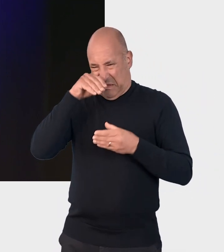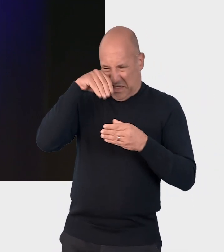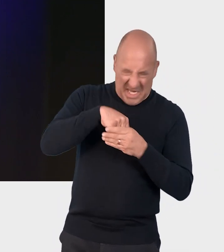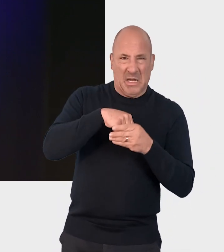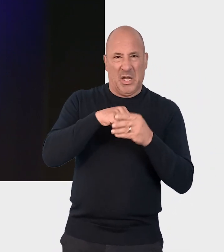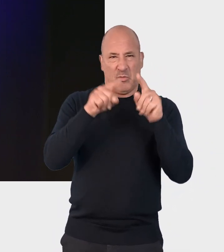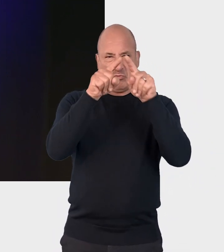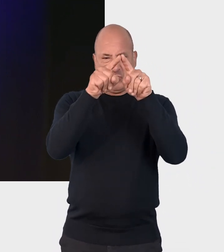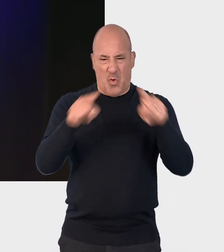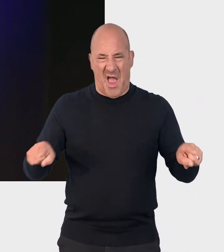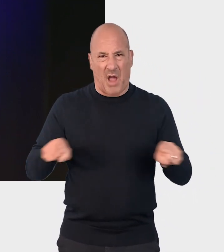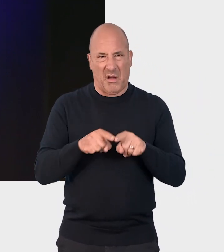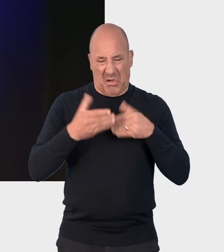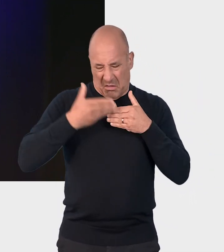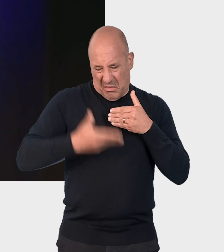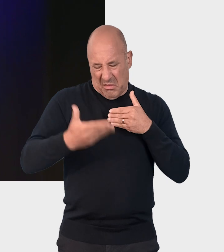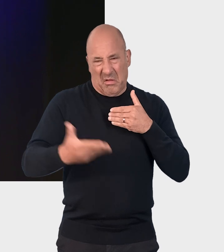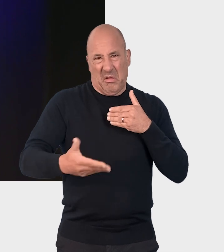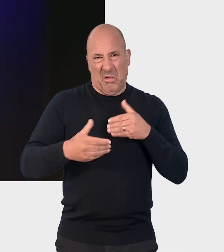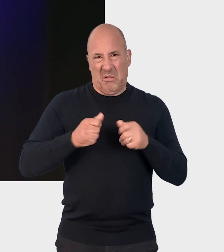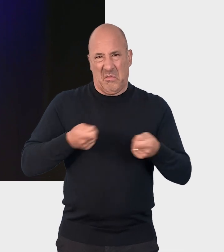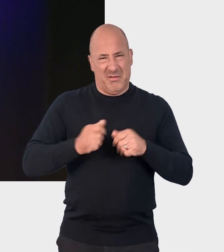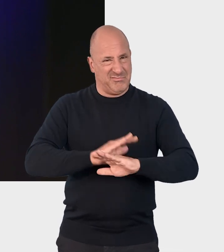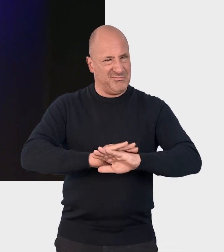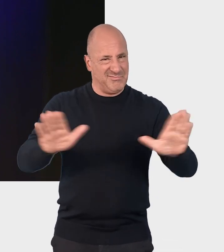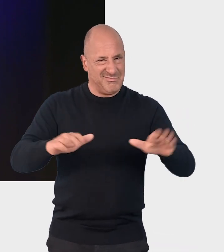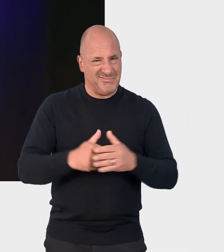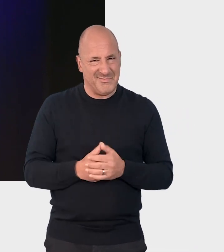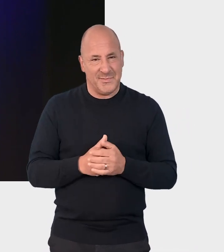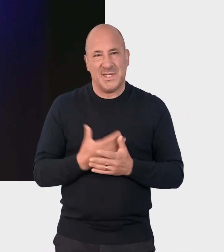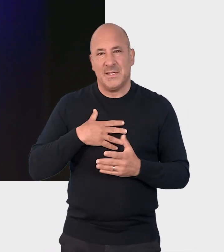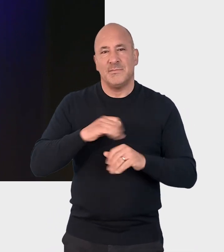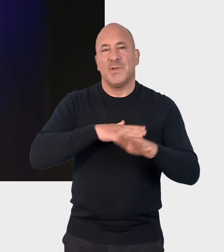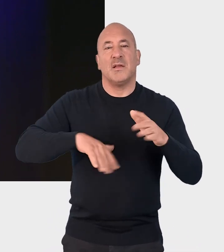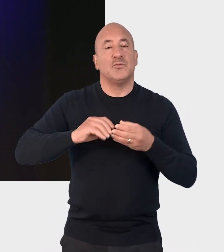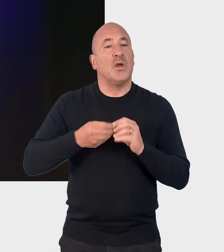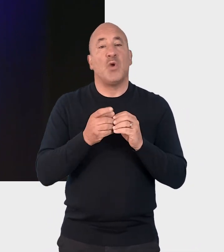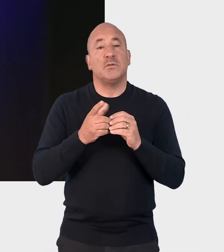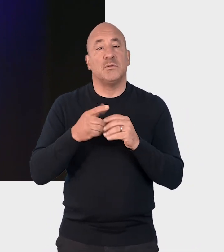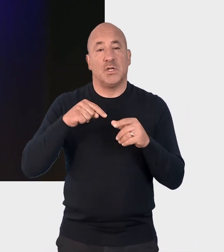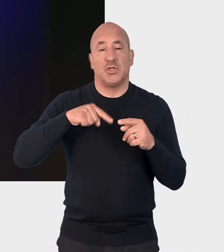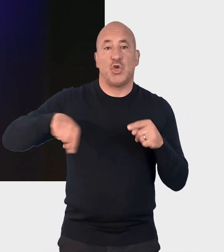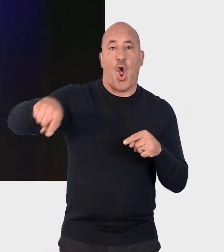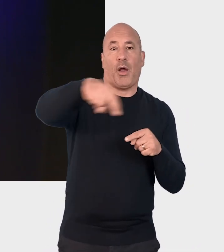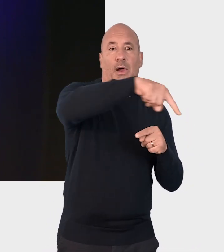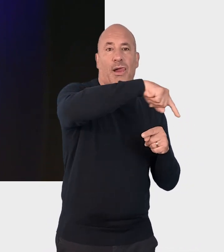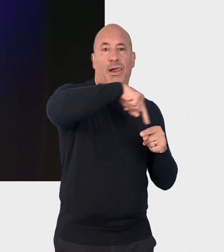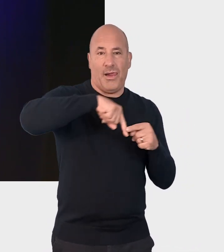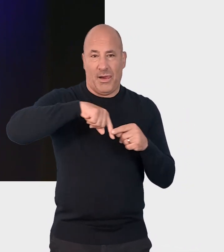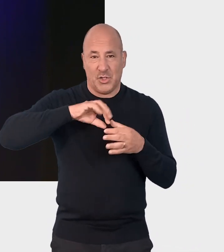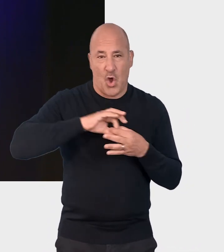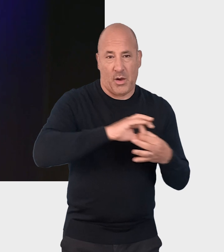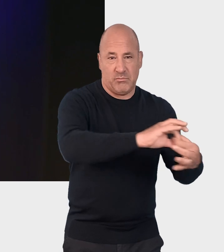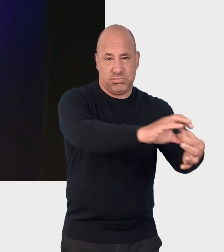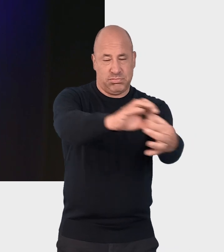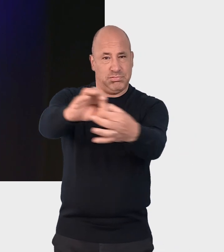world. Let's never squeeze ourselves into a pointy, hierarchical triangle. Instead, let's create a space